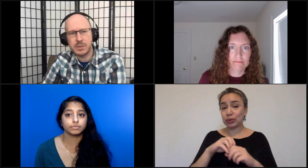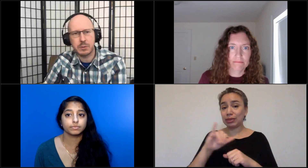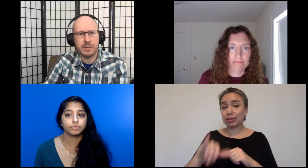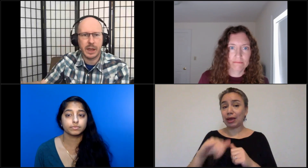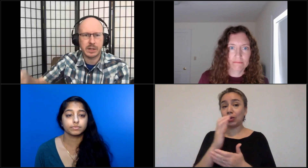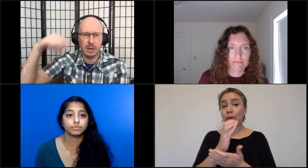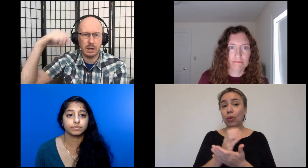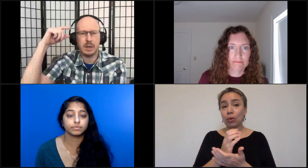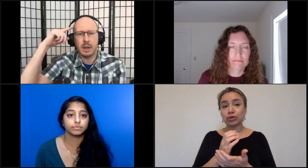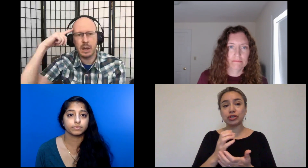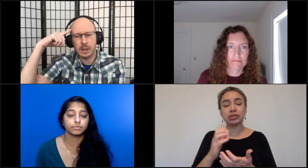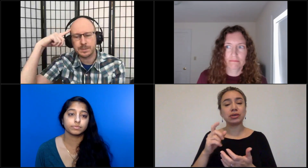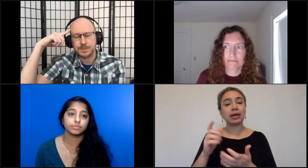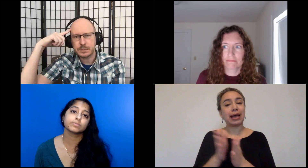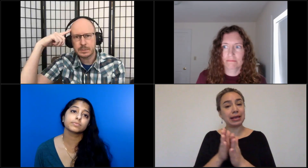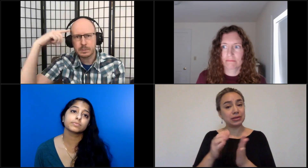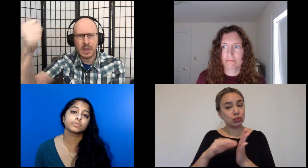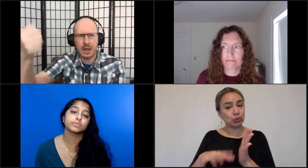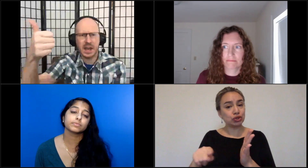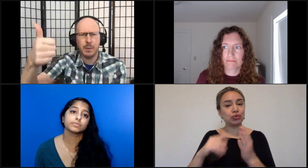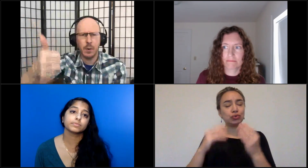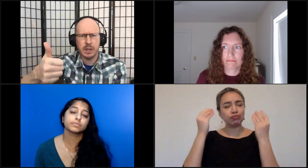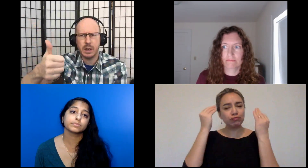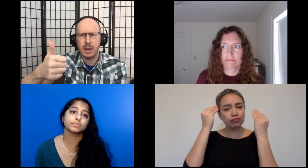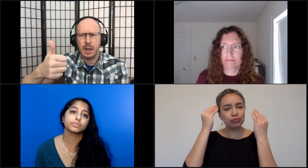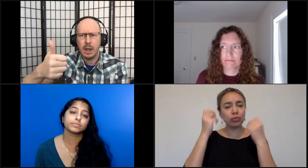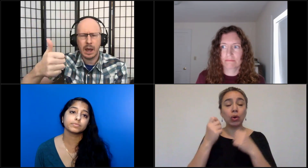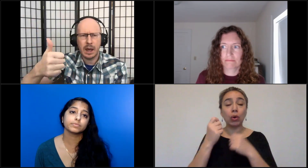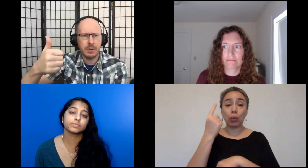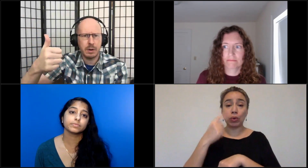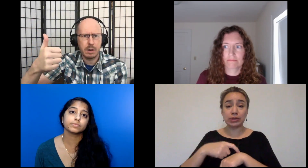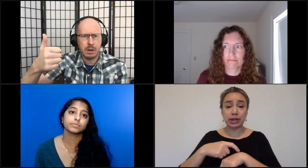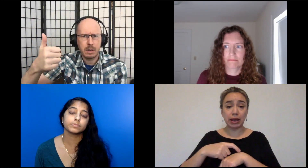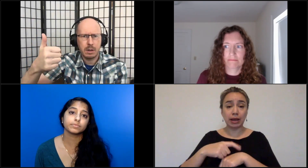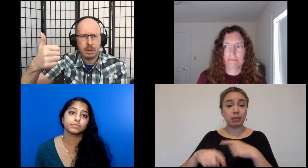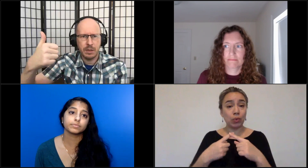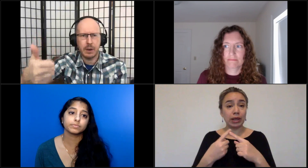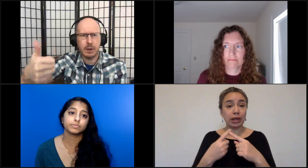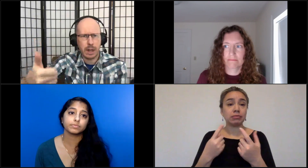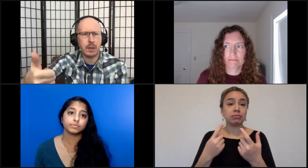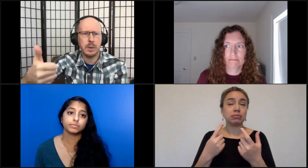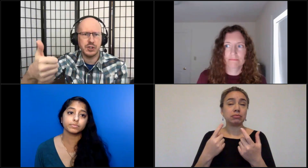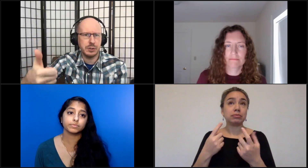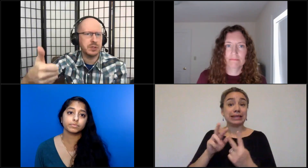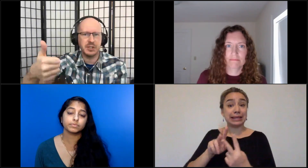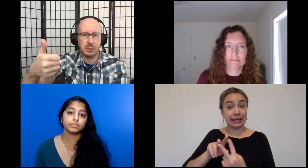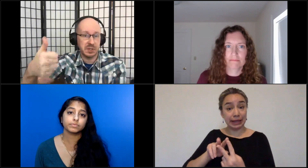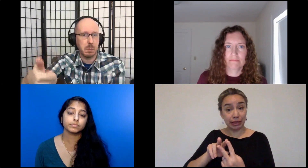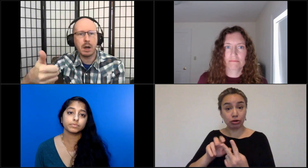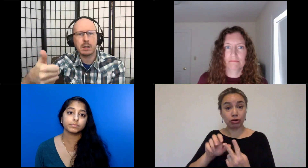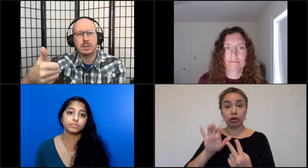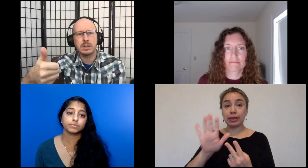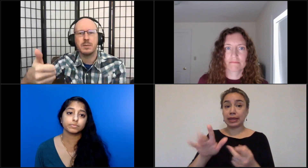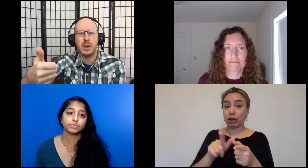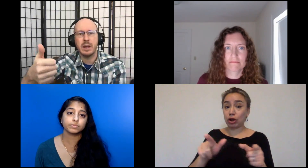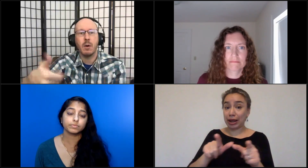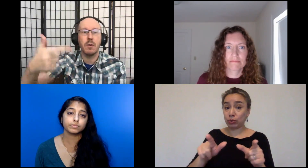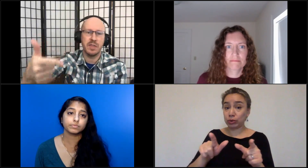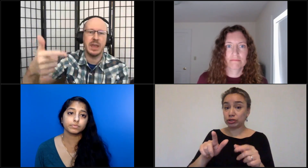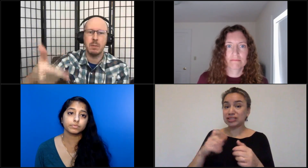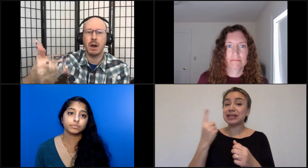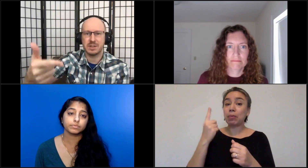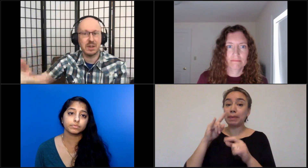for them to reflect on a time when either their language usage was mocked in some